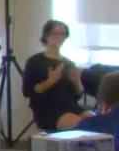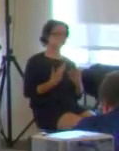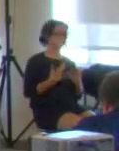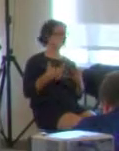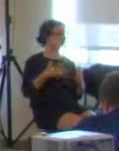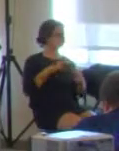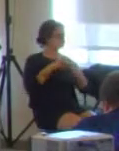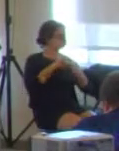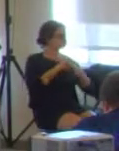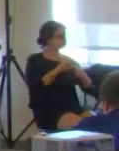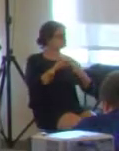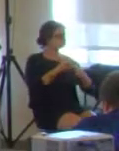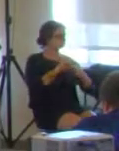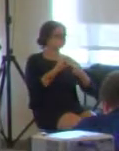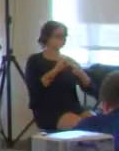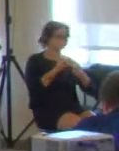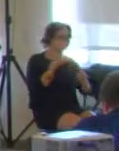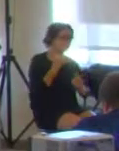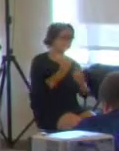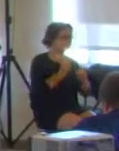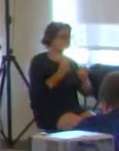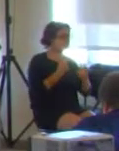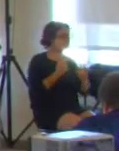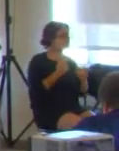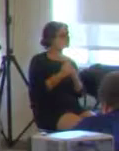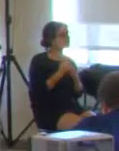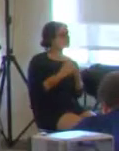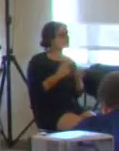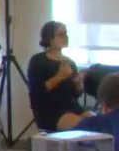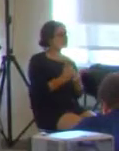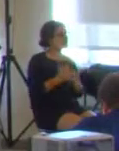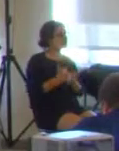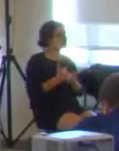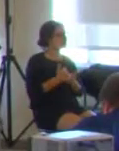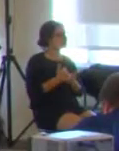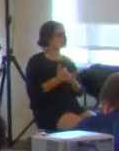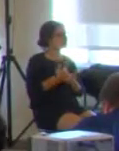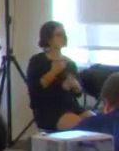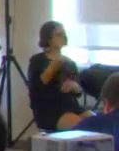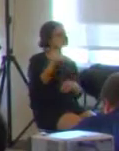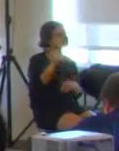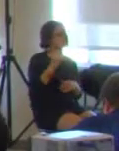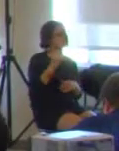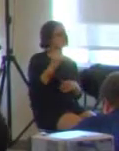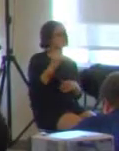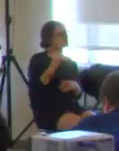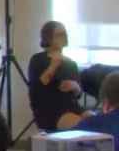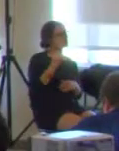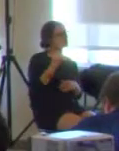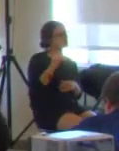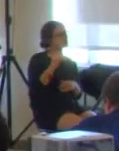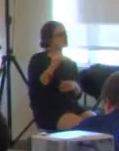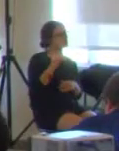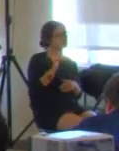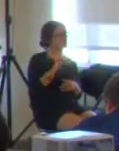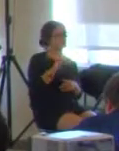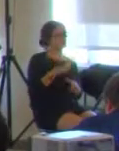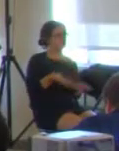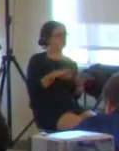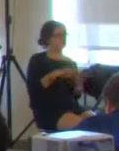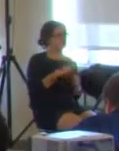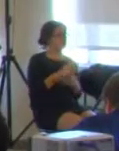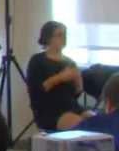and aligned with the people that are trying to help them. And so that was very critical,